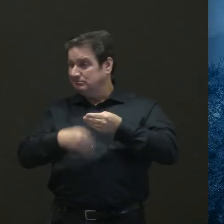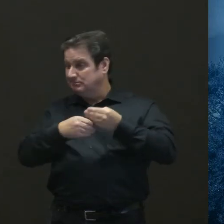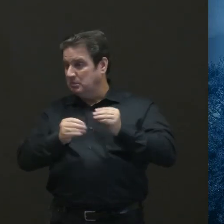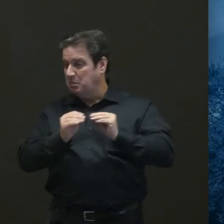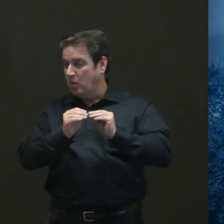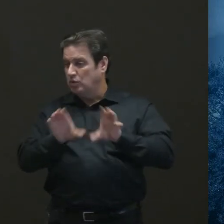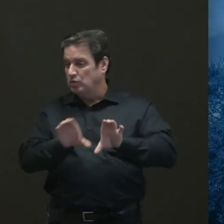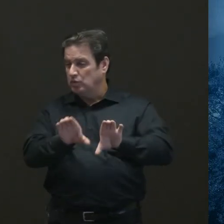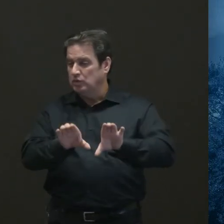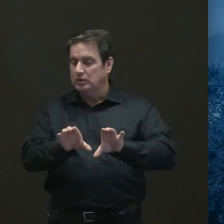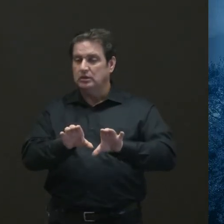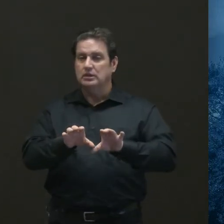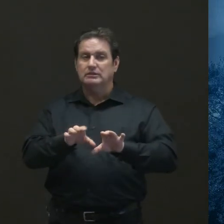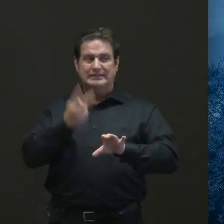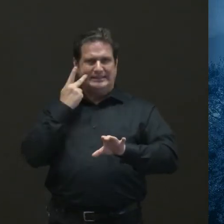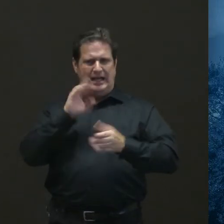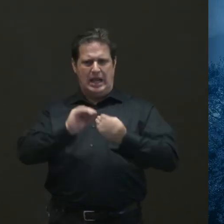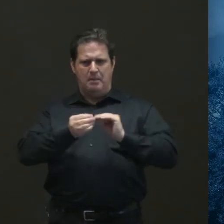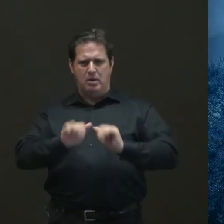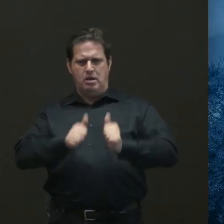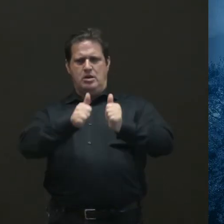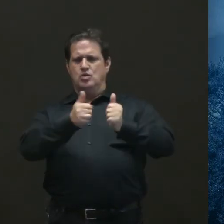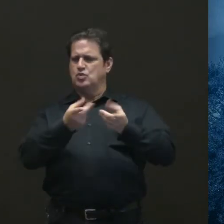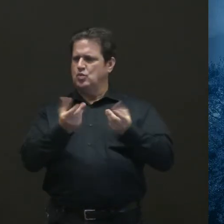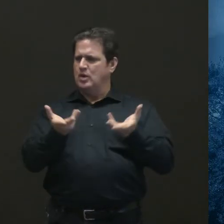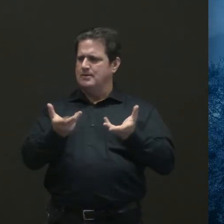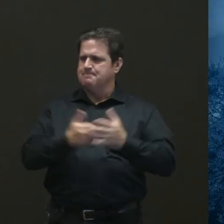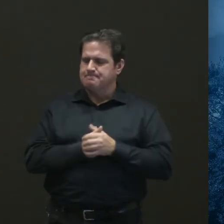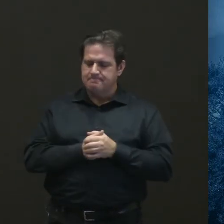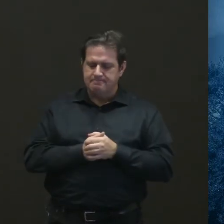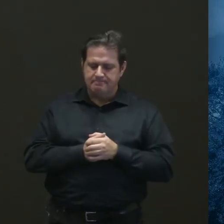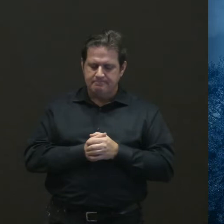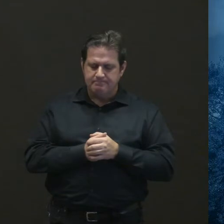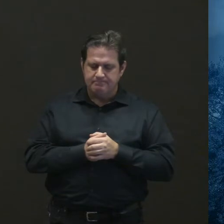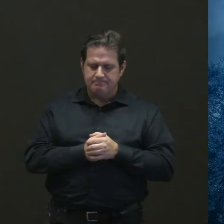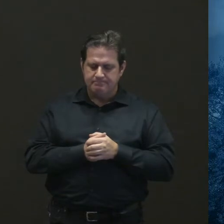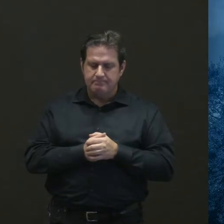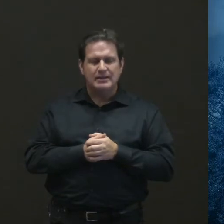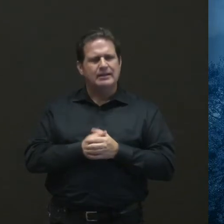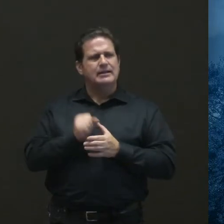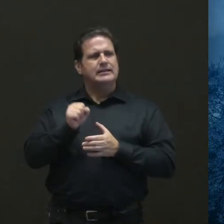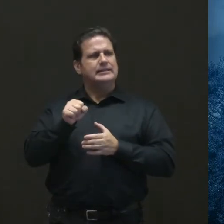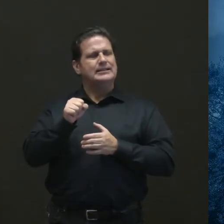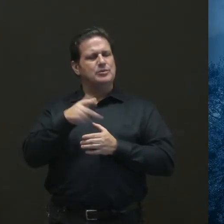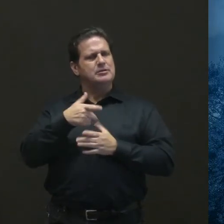now in terms of seeing that increase? Yeah,